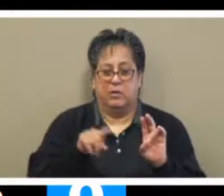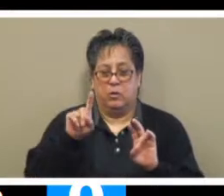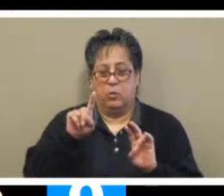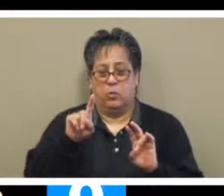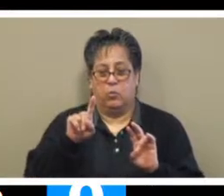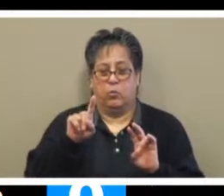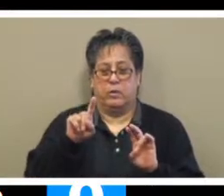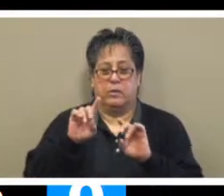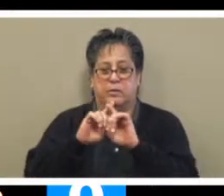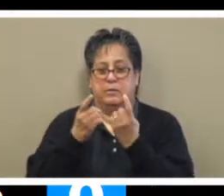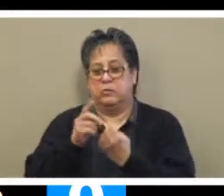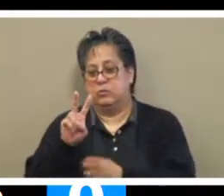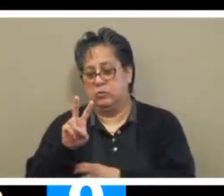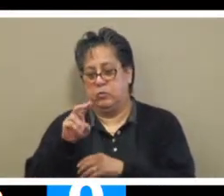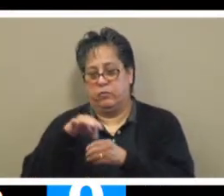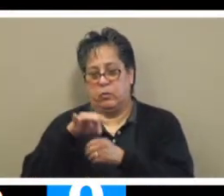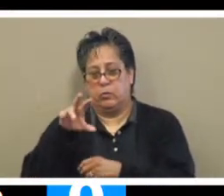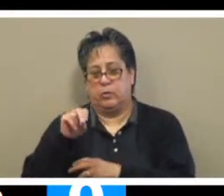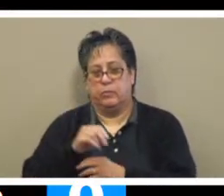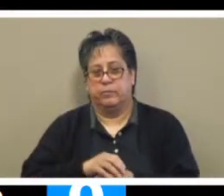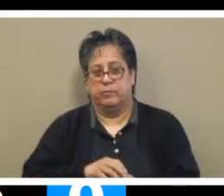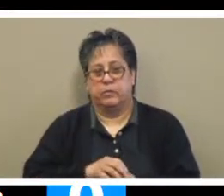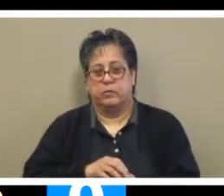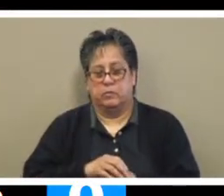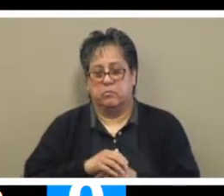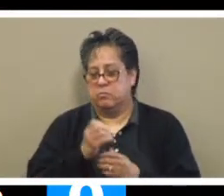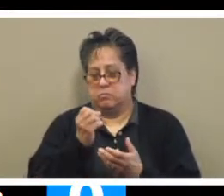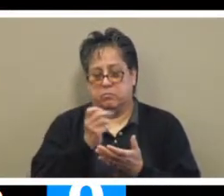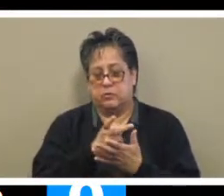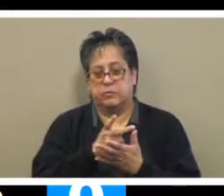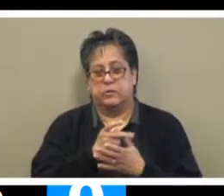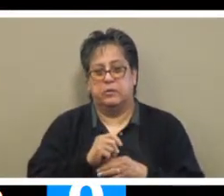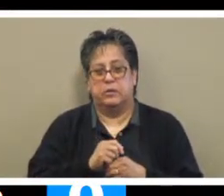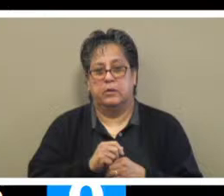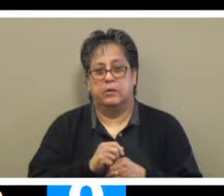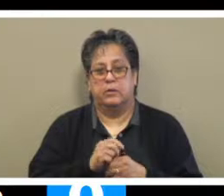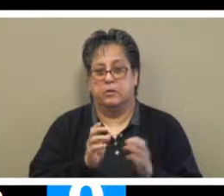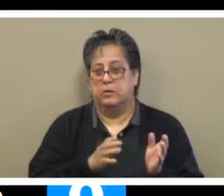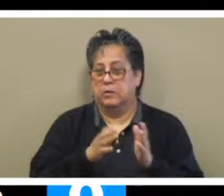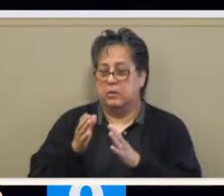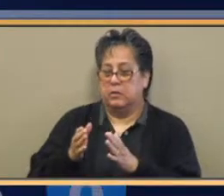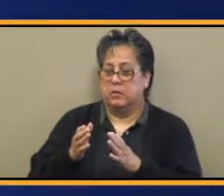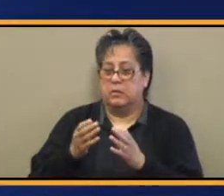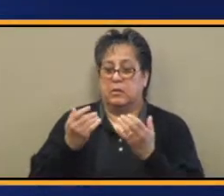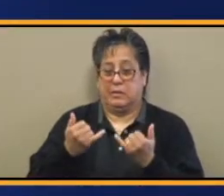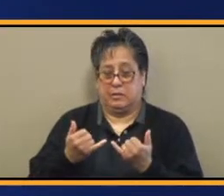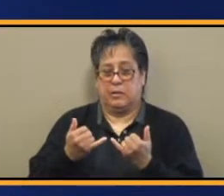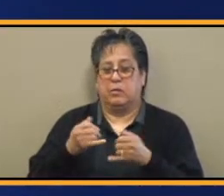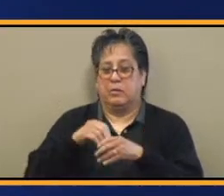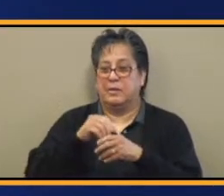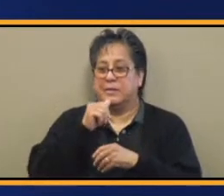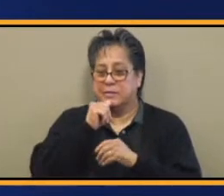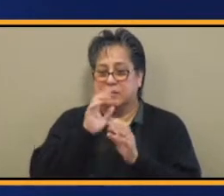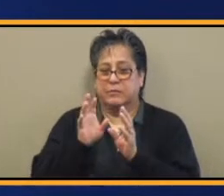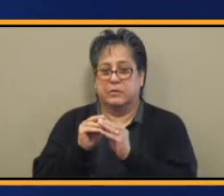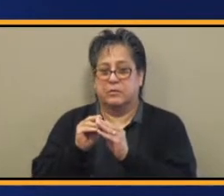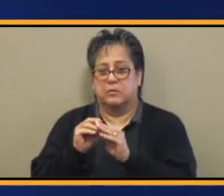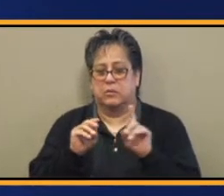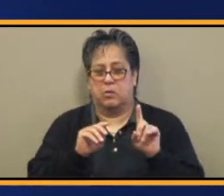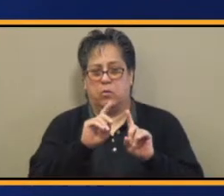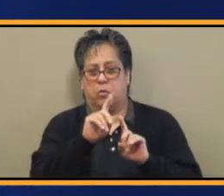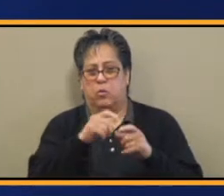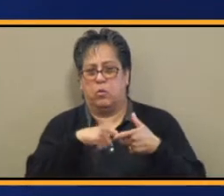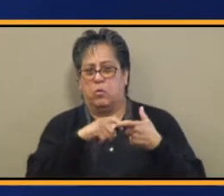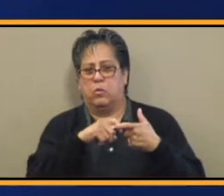Representative Acevedo voting nay. The motion carries. Is there a motion to retire into executive session? I'd like to